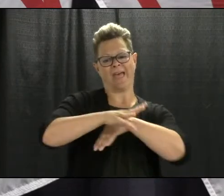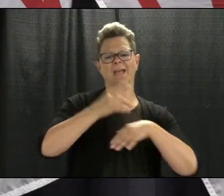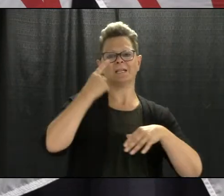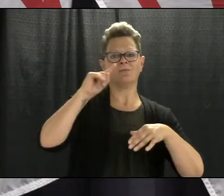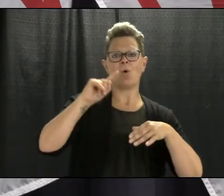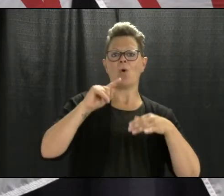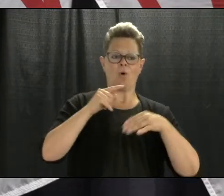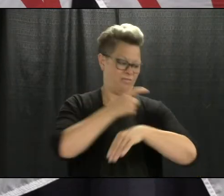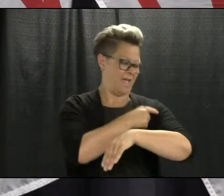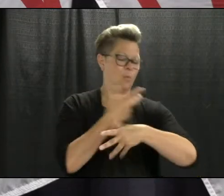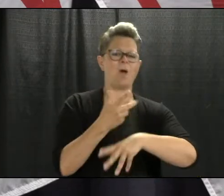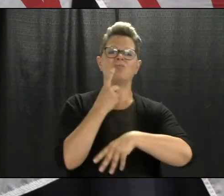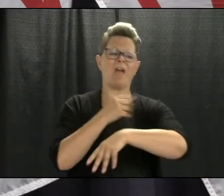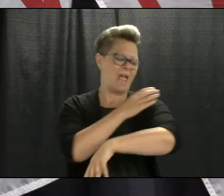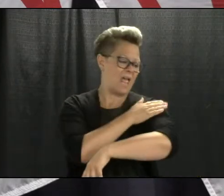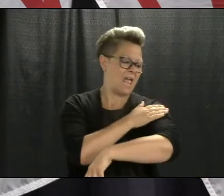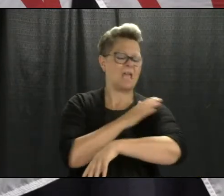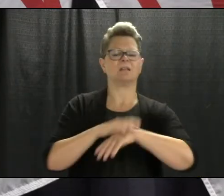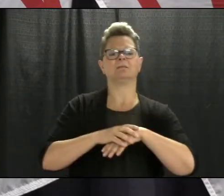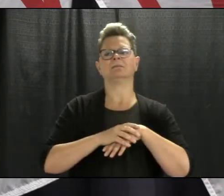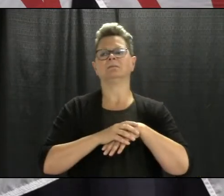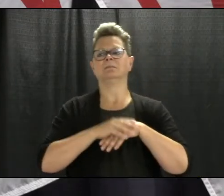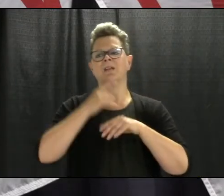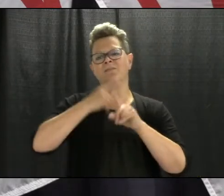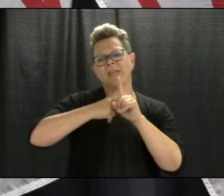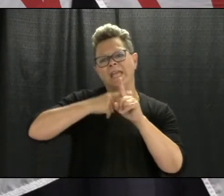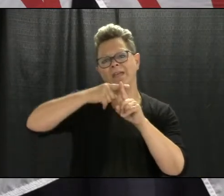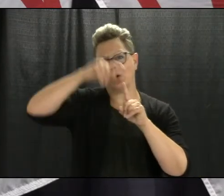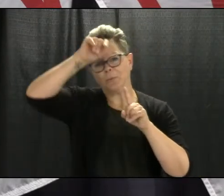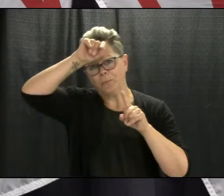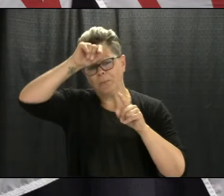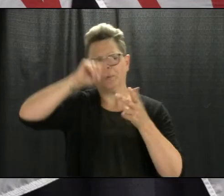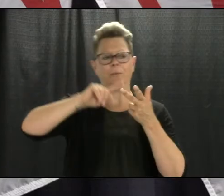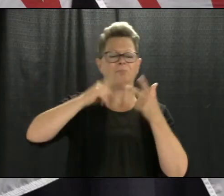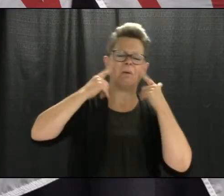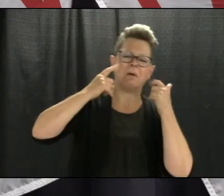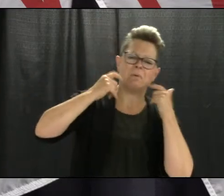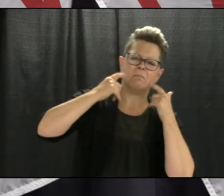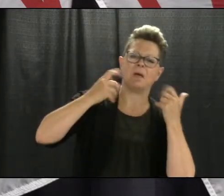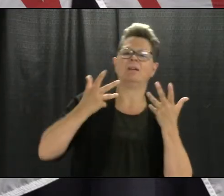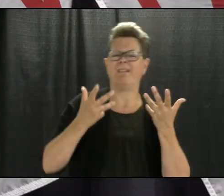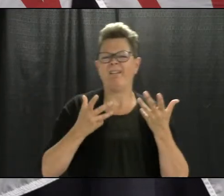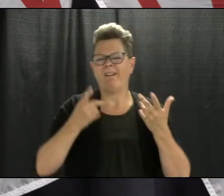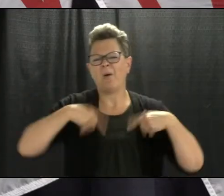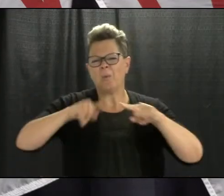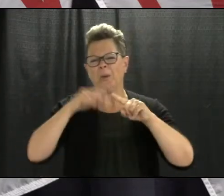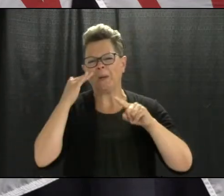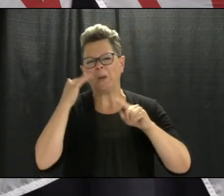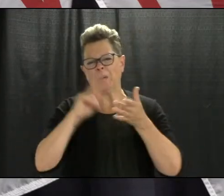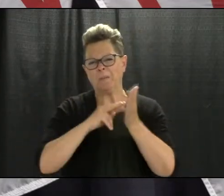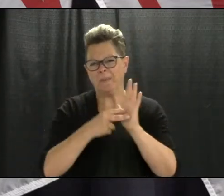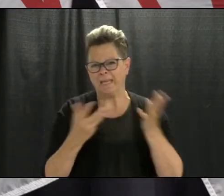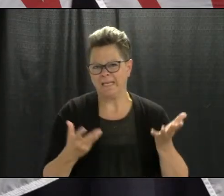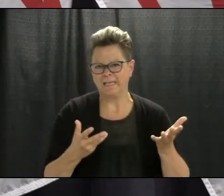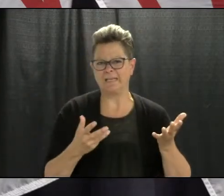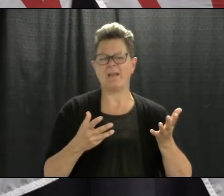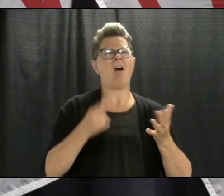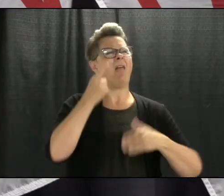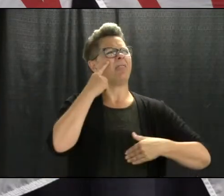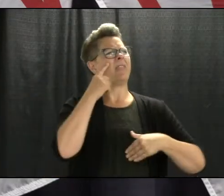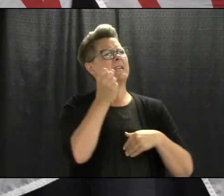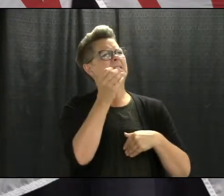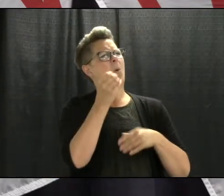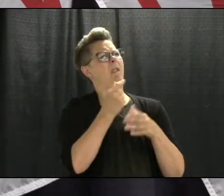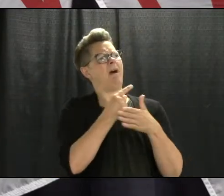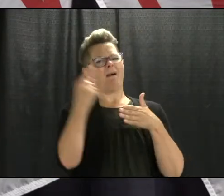redness at the site, irritability, crying, fever. And we know that, I can't remember, maybe it was last week when I